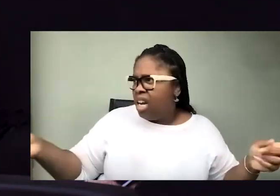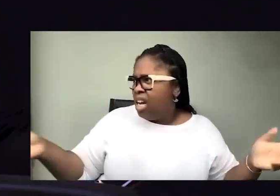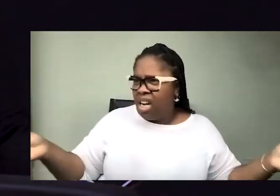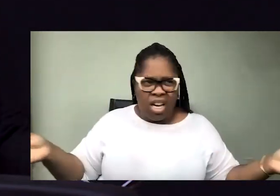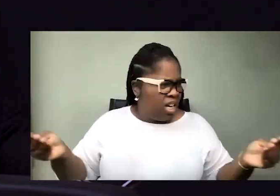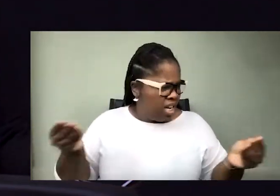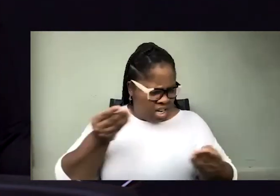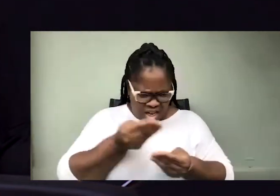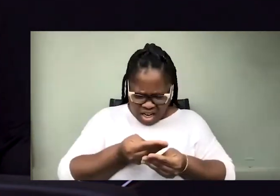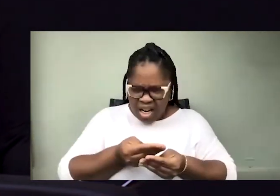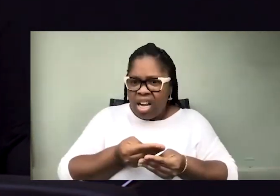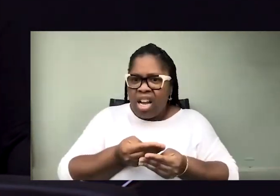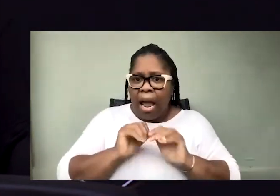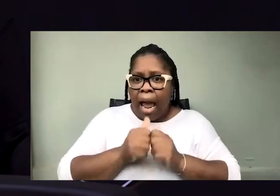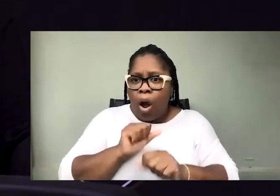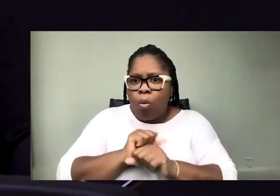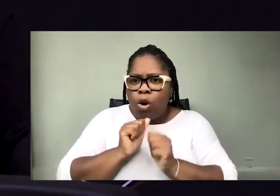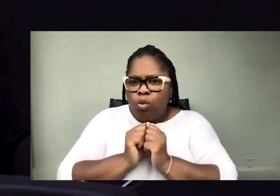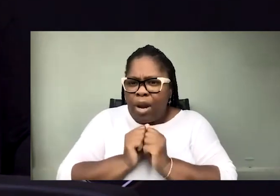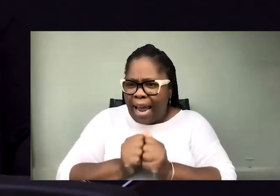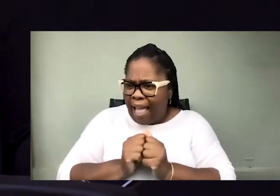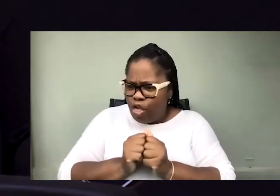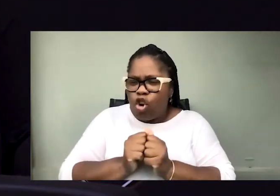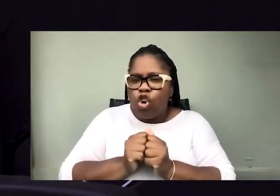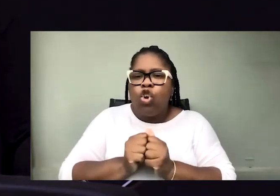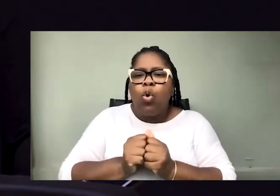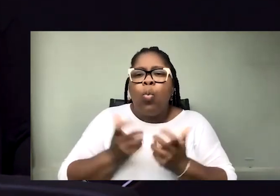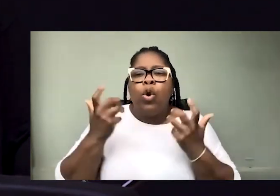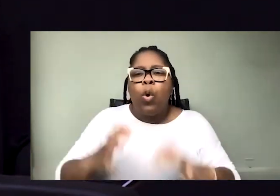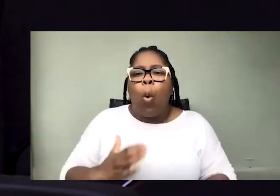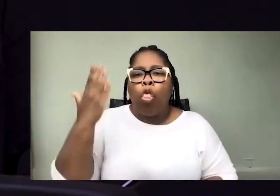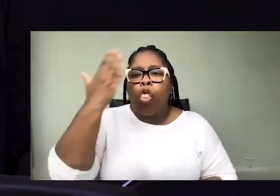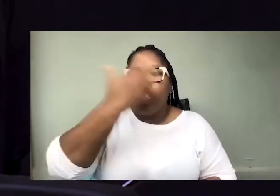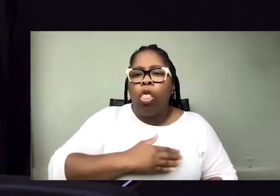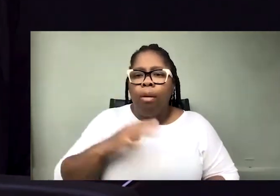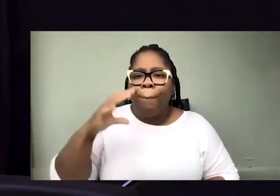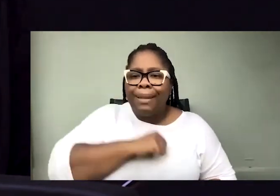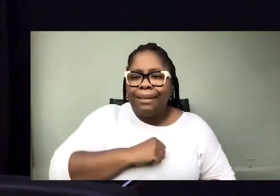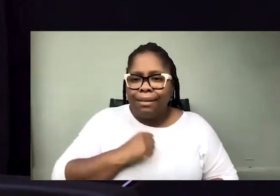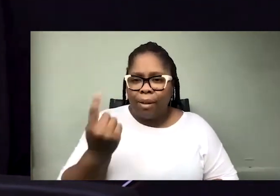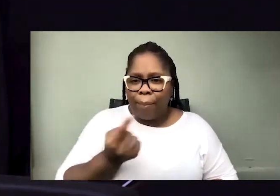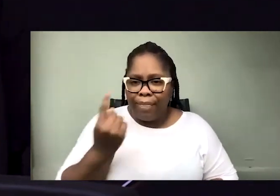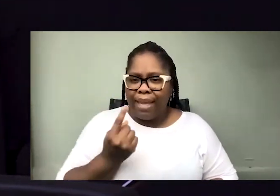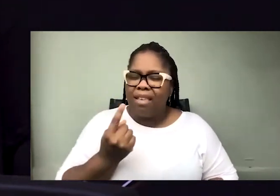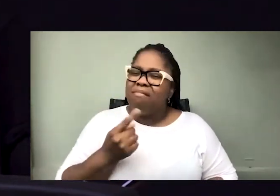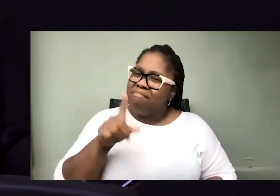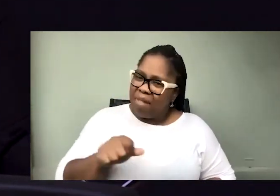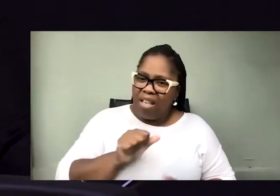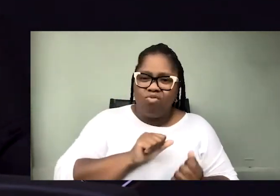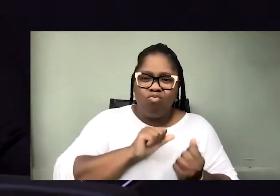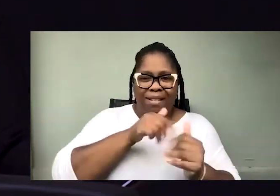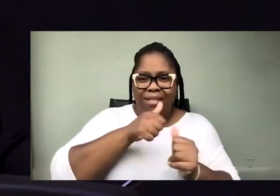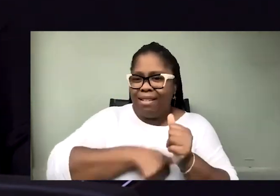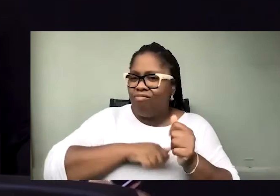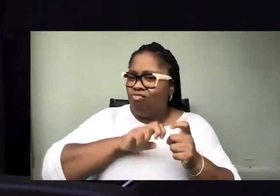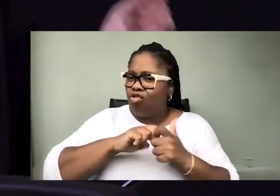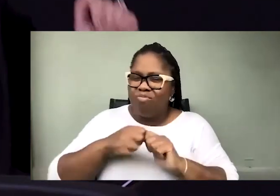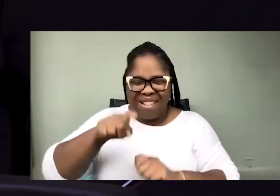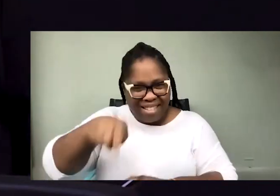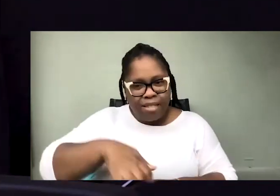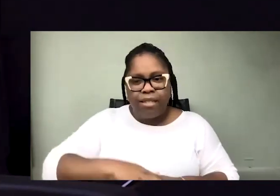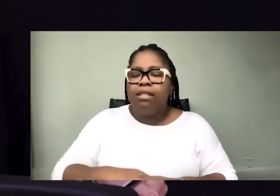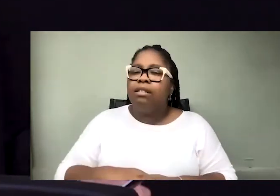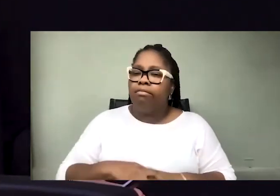we start to work together to make sure that nothing is overlooked, that everything is being addressed? And so